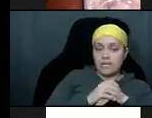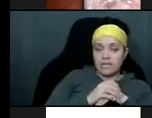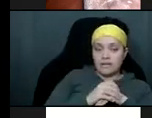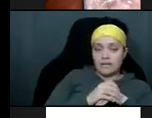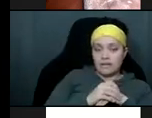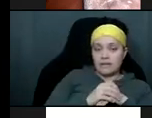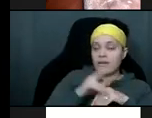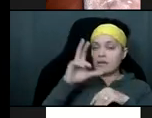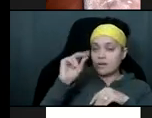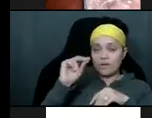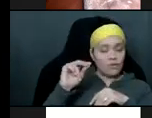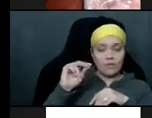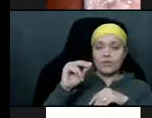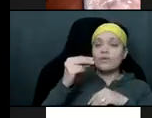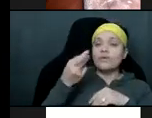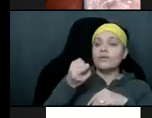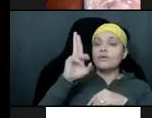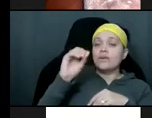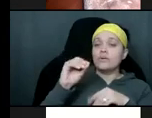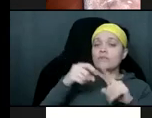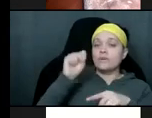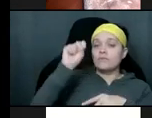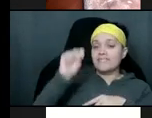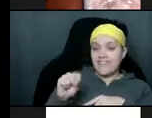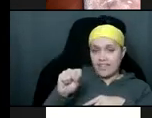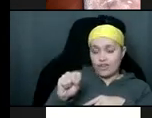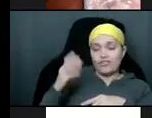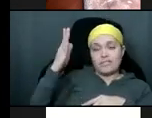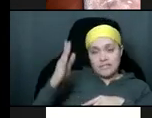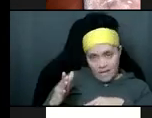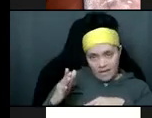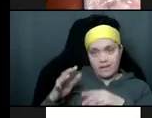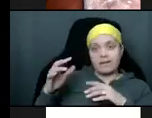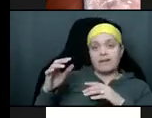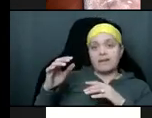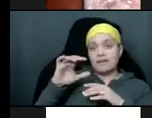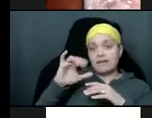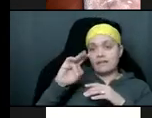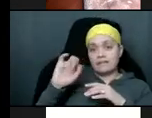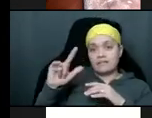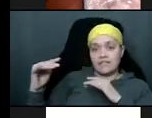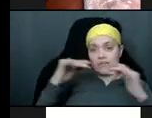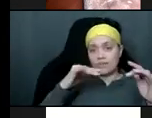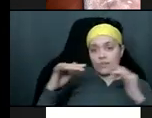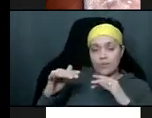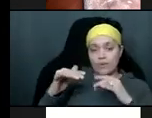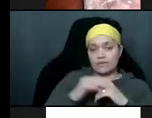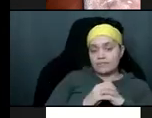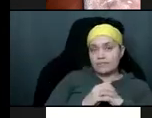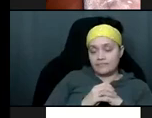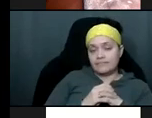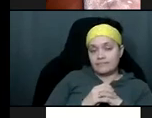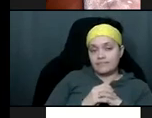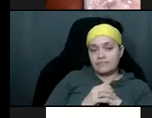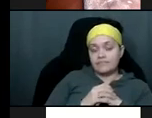no, heroes from the southern side of the Civil War. That's it. Heroes from the southern side.